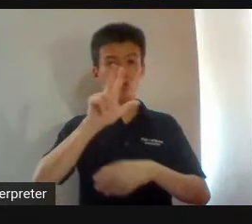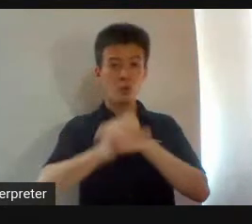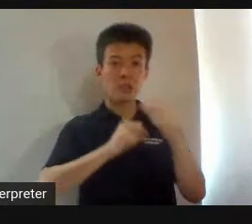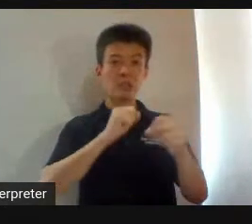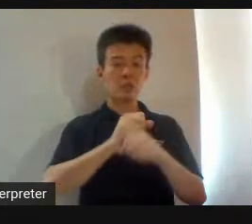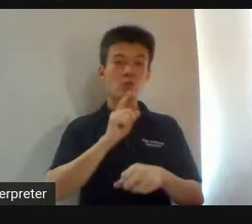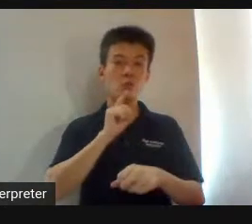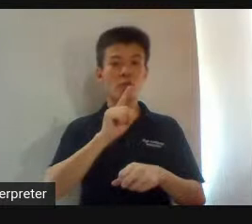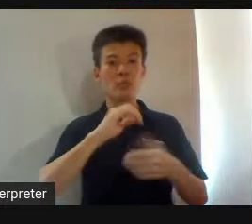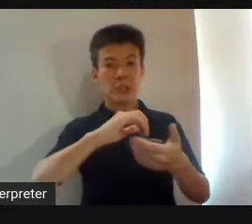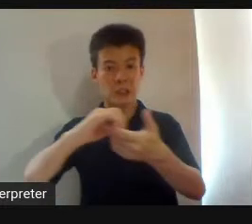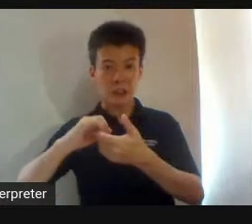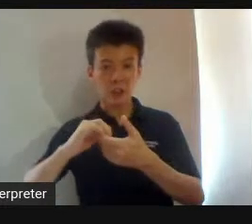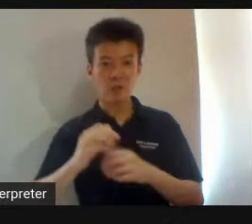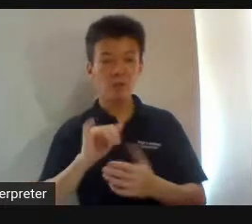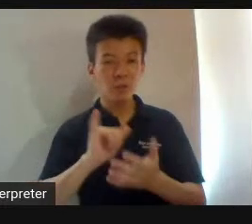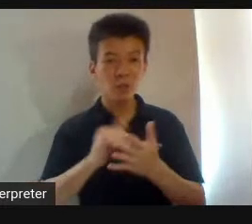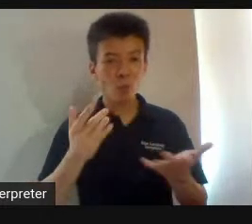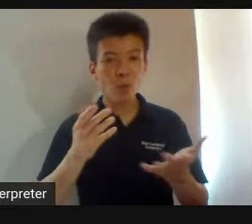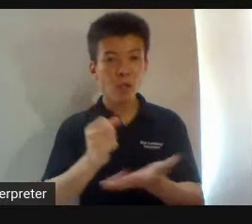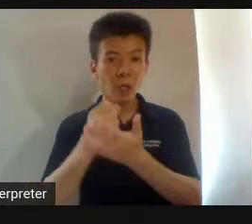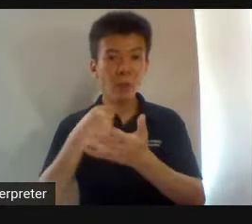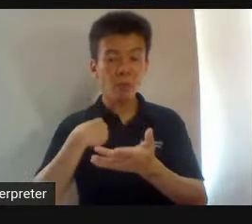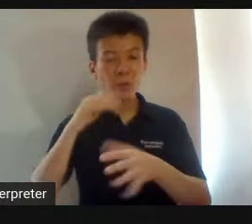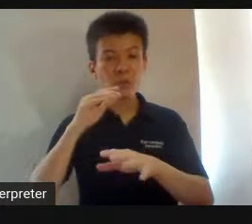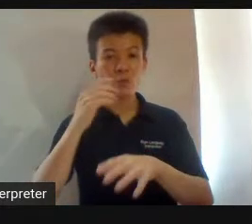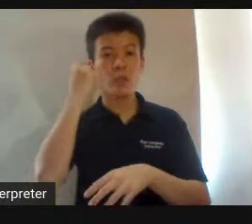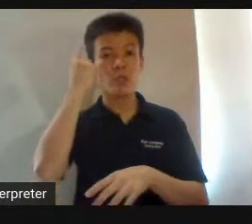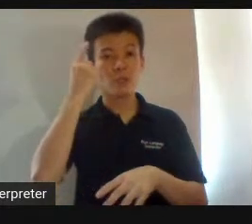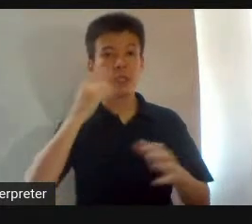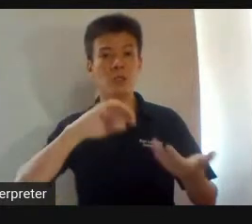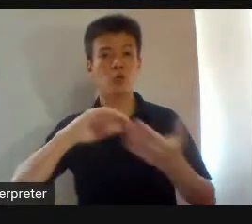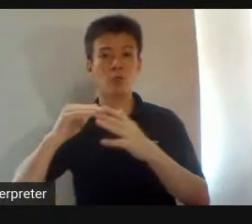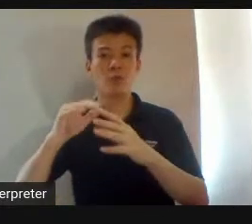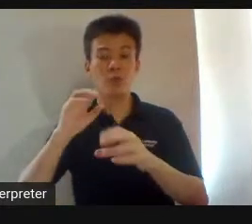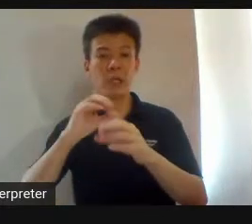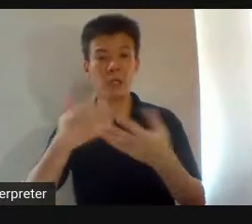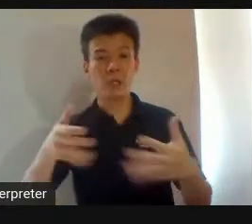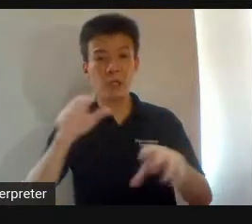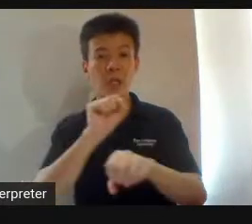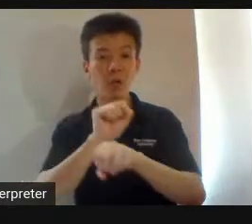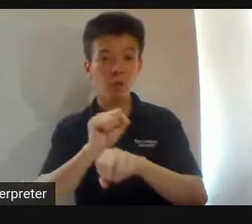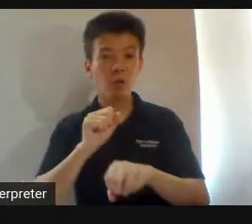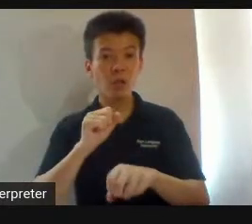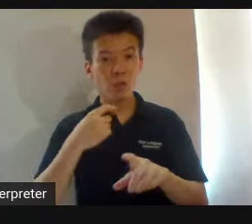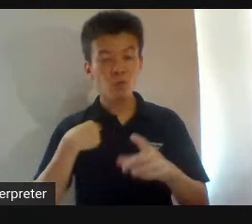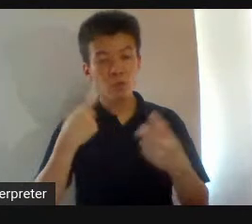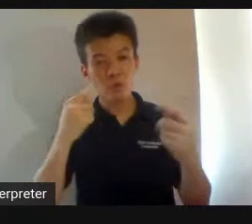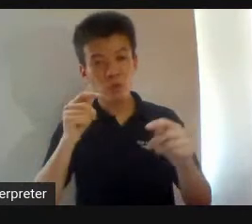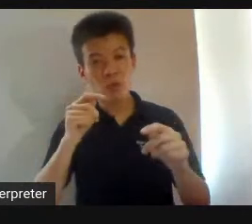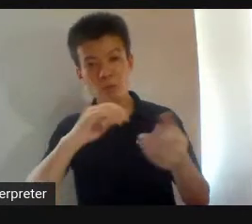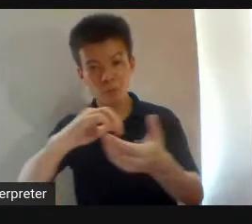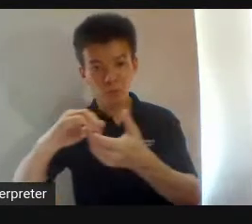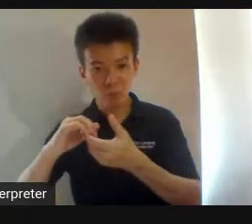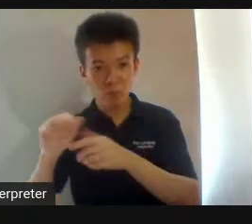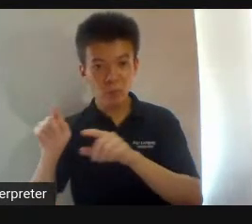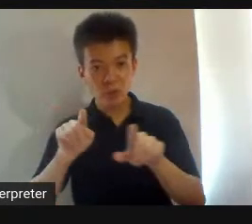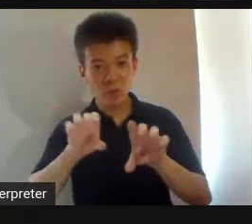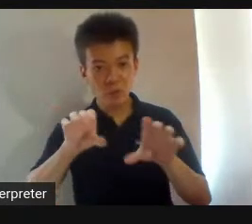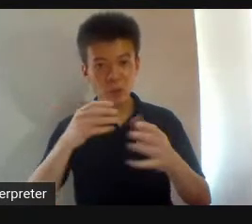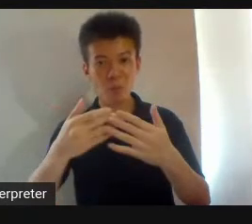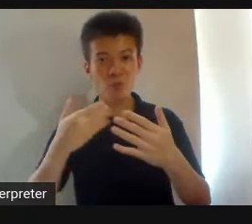really collaborated, and that's what's helped me understand the community and the network, and I'm going to just try to keep collaborating as I move forward.